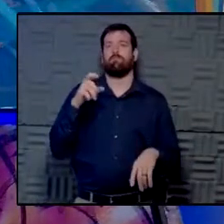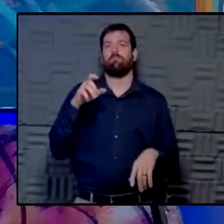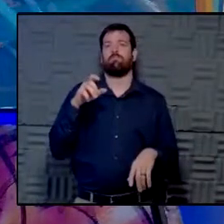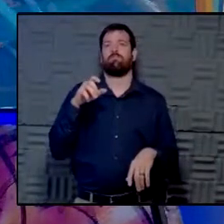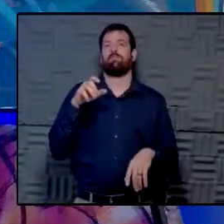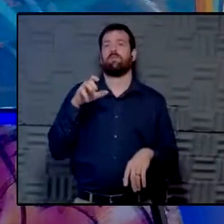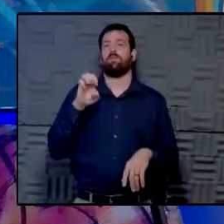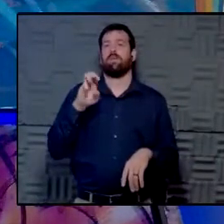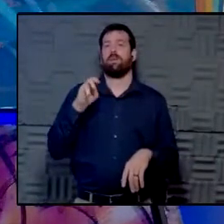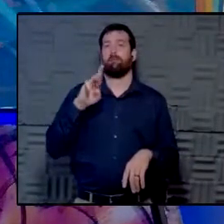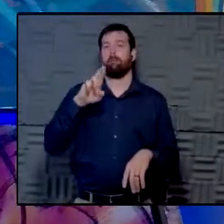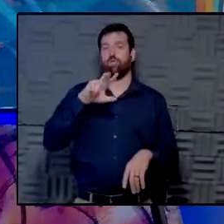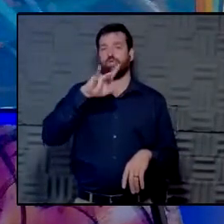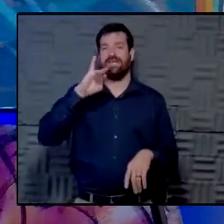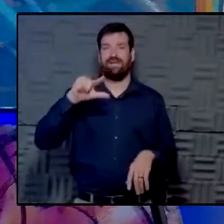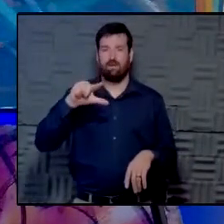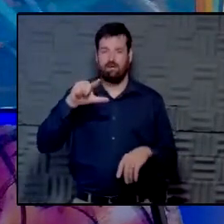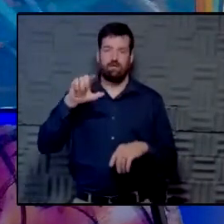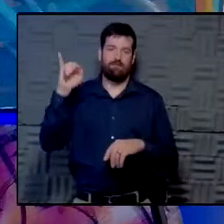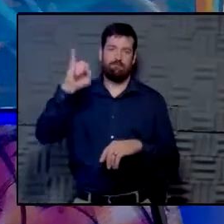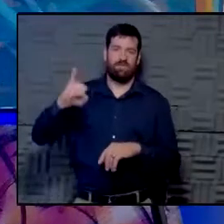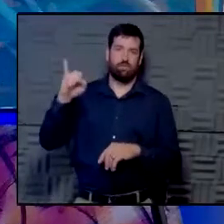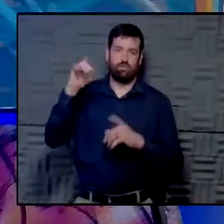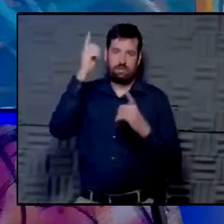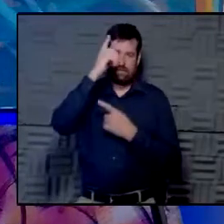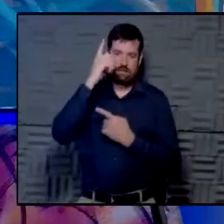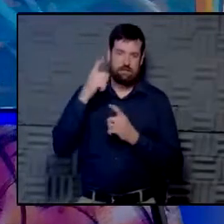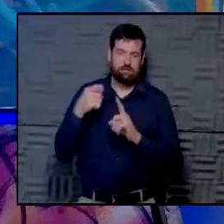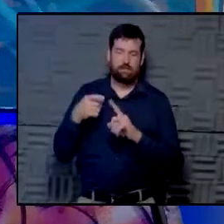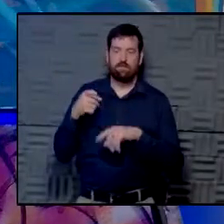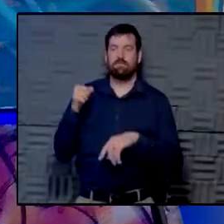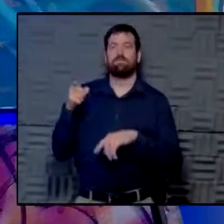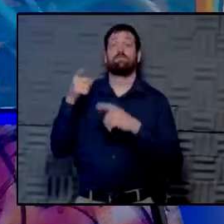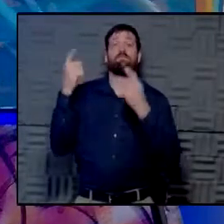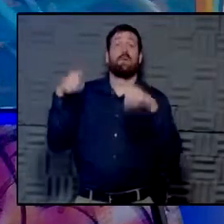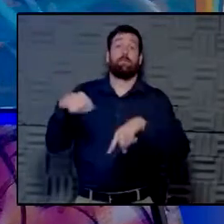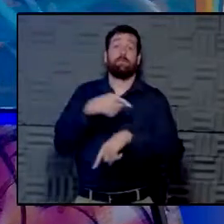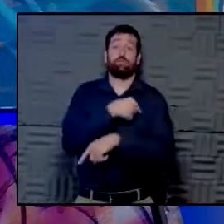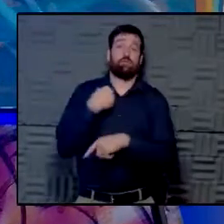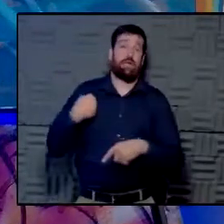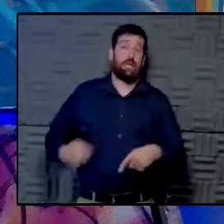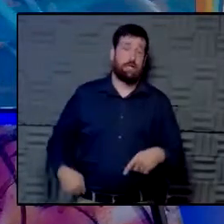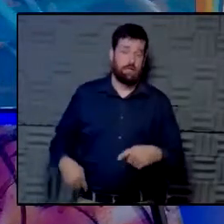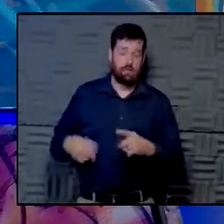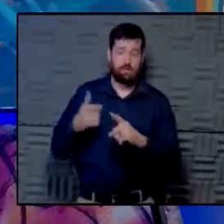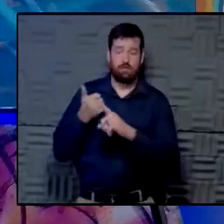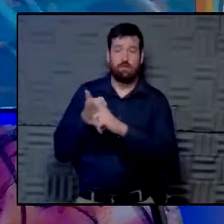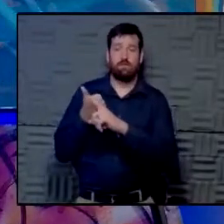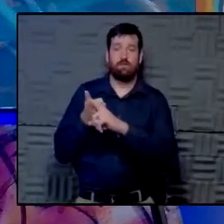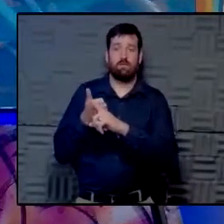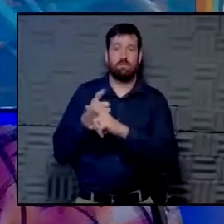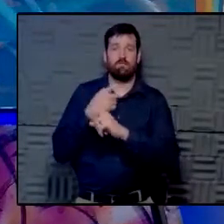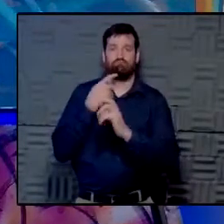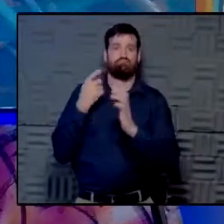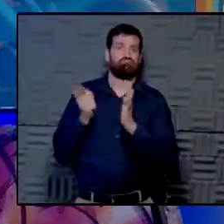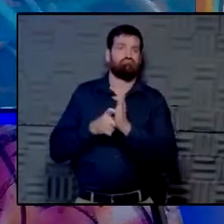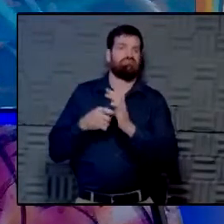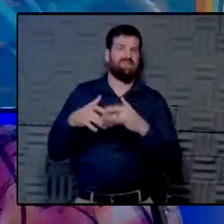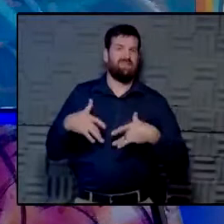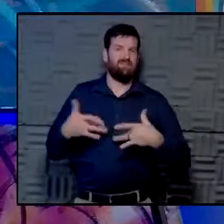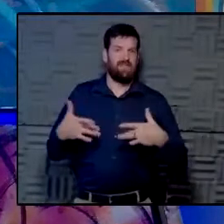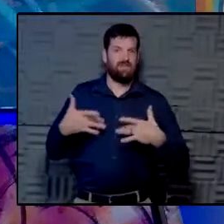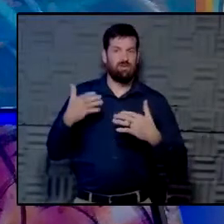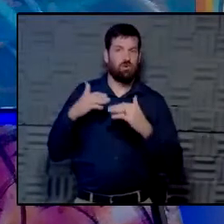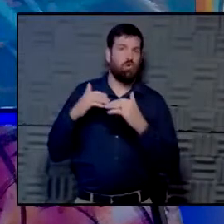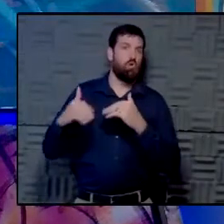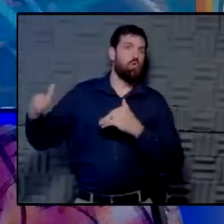Emerging Infectious Diseases, one of the CDC publications, about something that happened in China where they were able to identify a super spreading event of